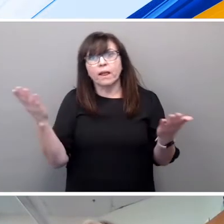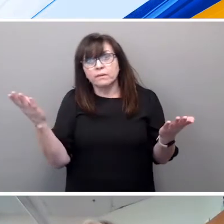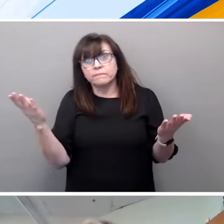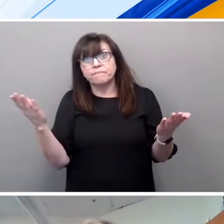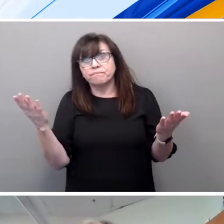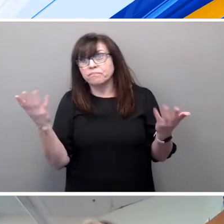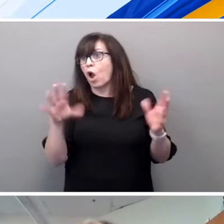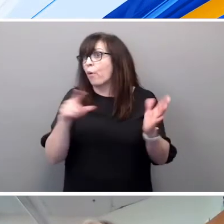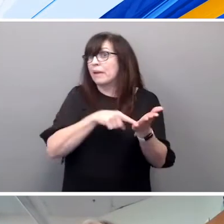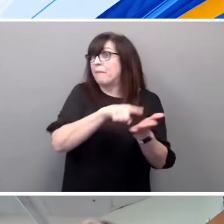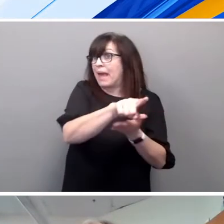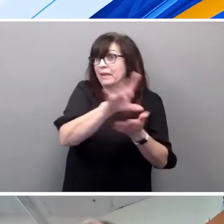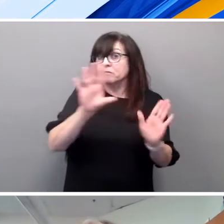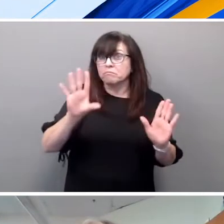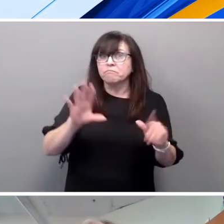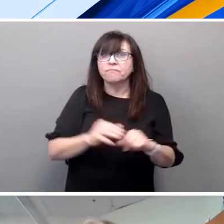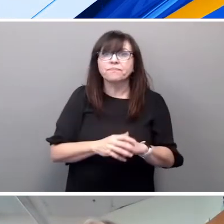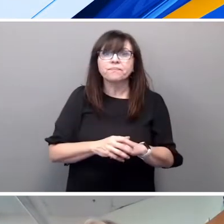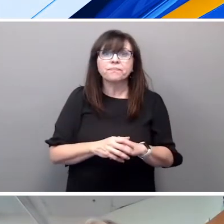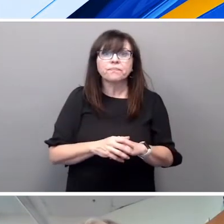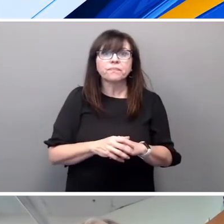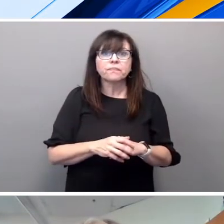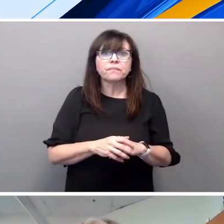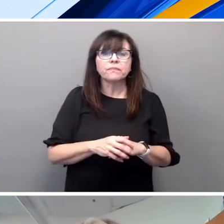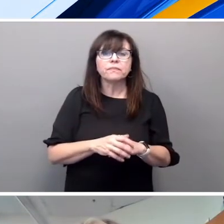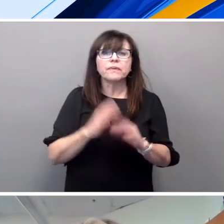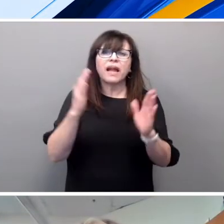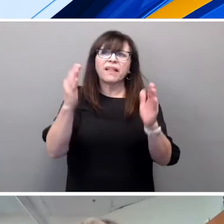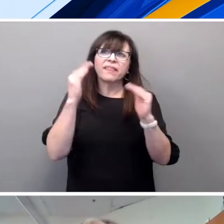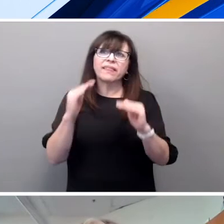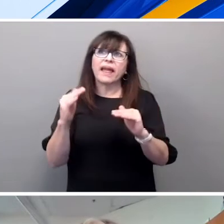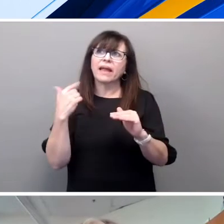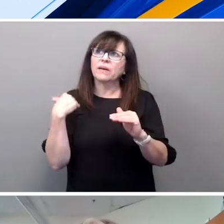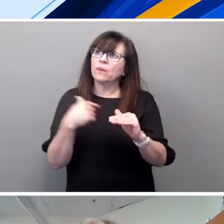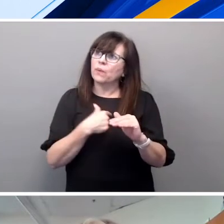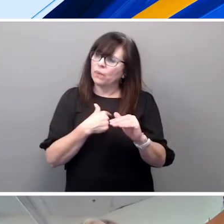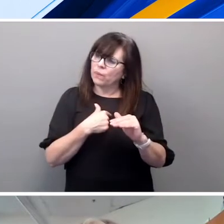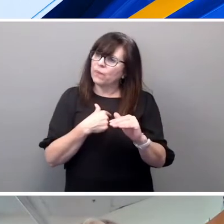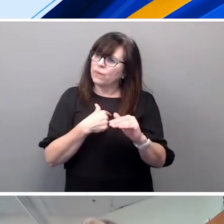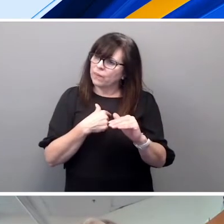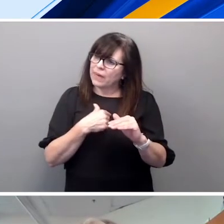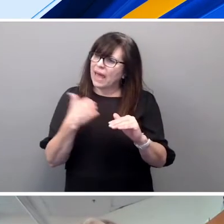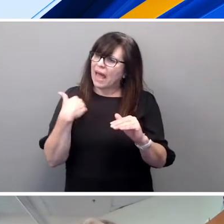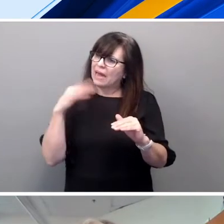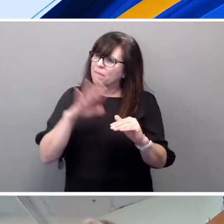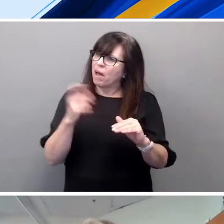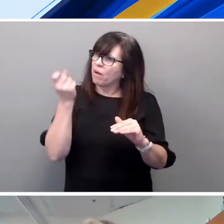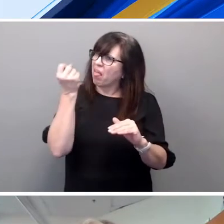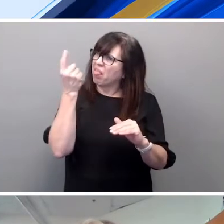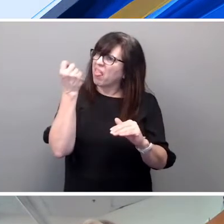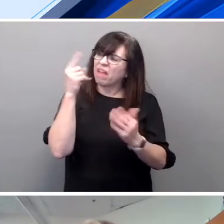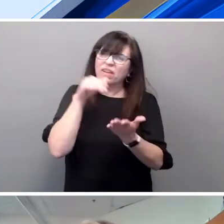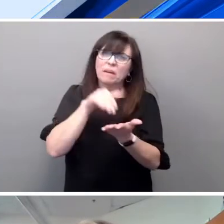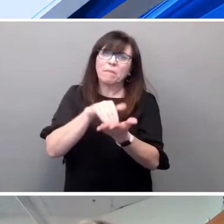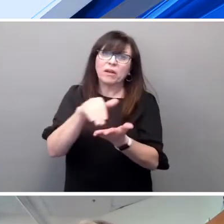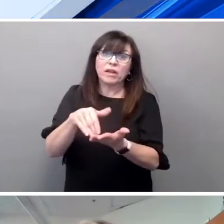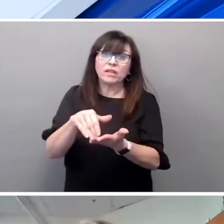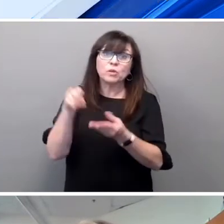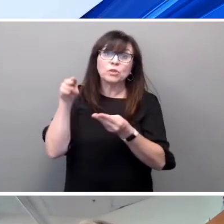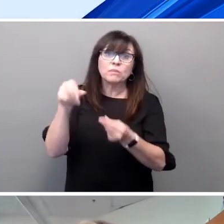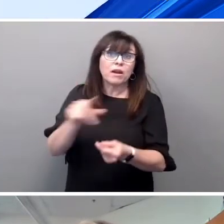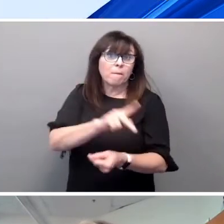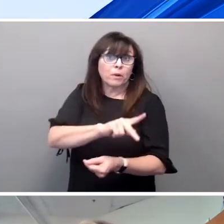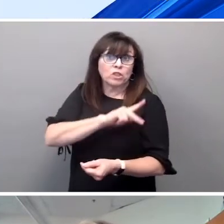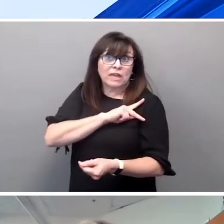already paid out. And then we did have about 11 million in personnel